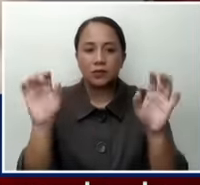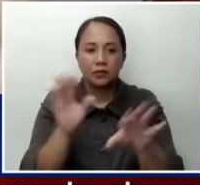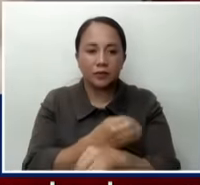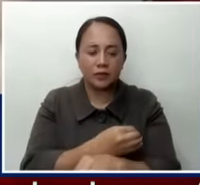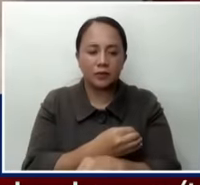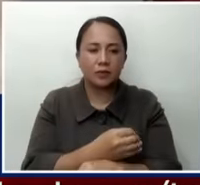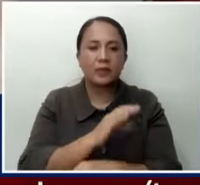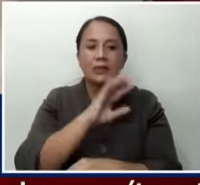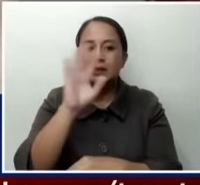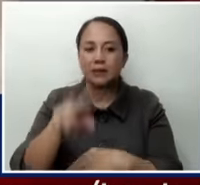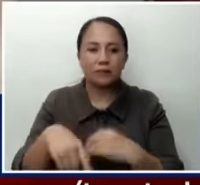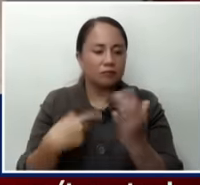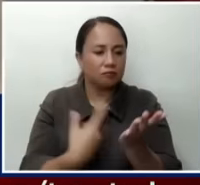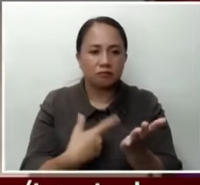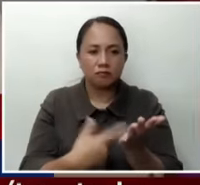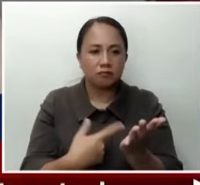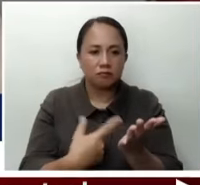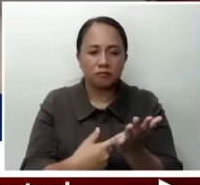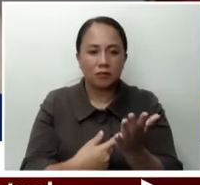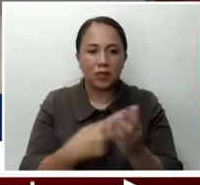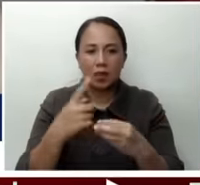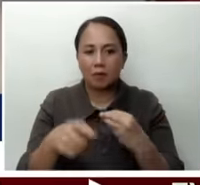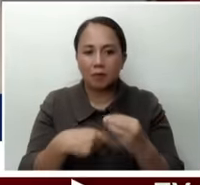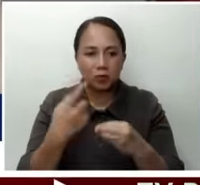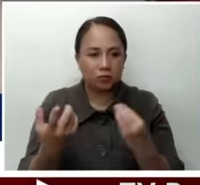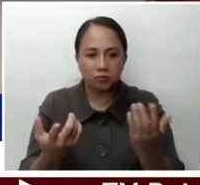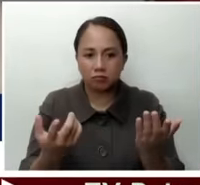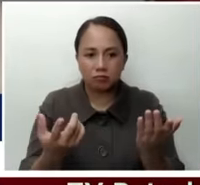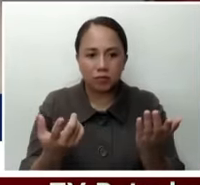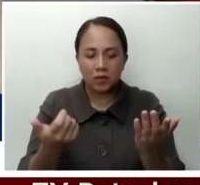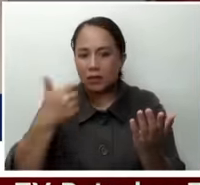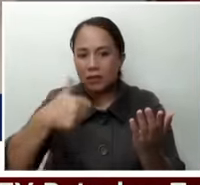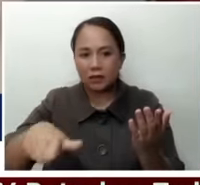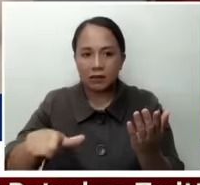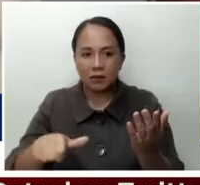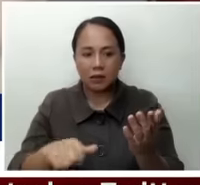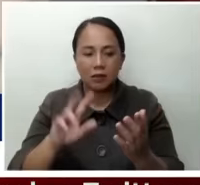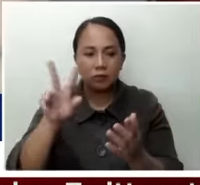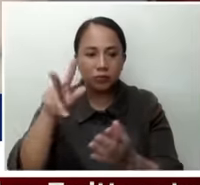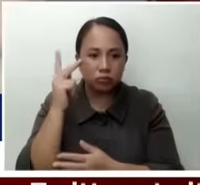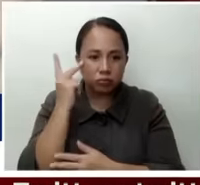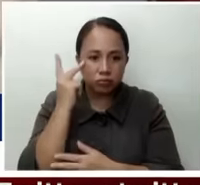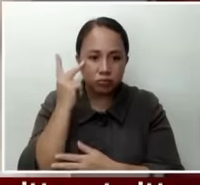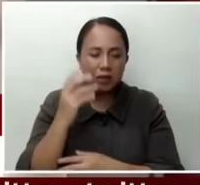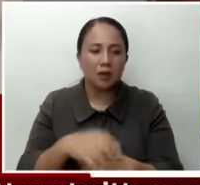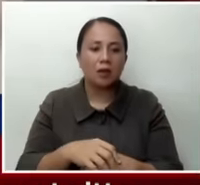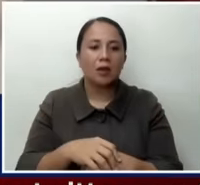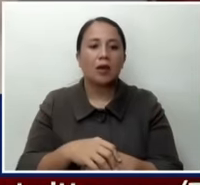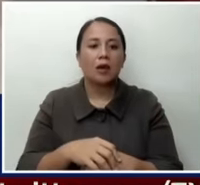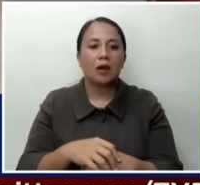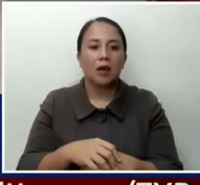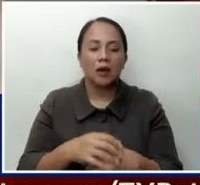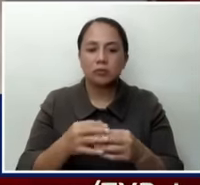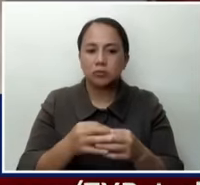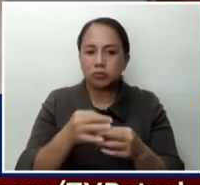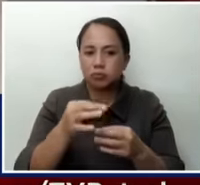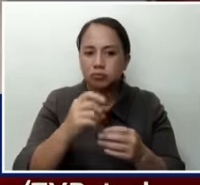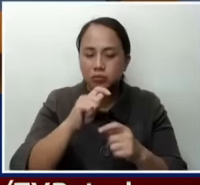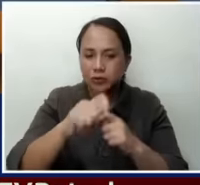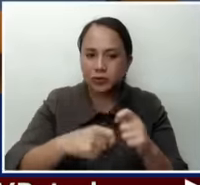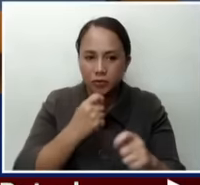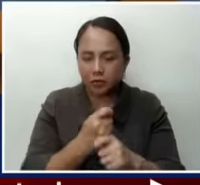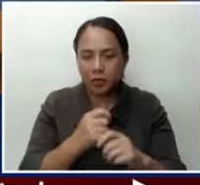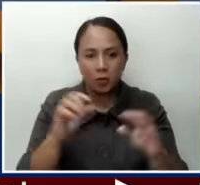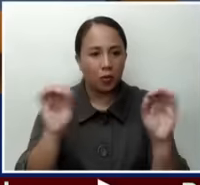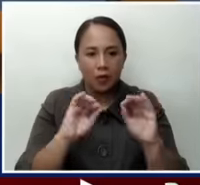never discussed a single thing about anything na political, extension of terms, anything political, wala po na